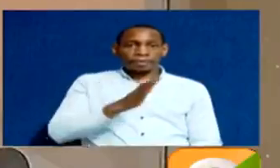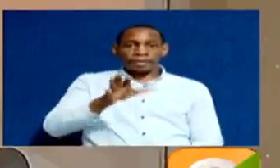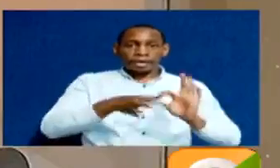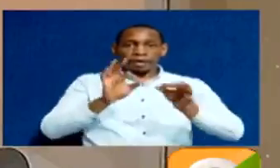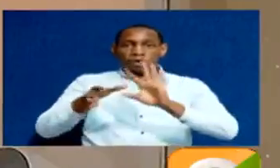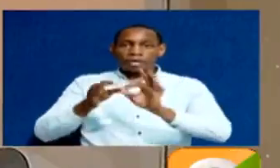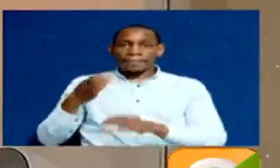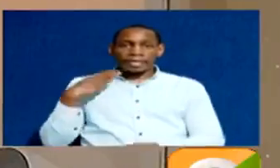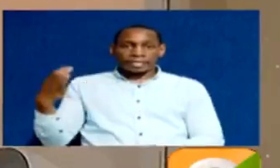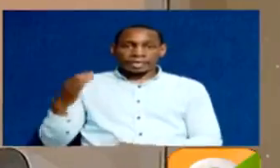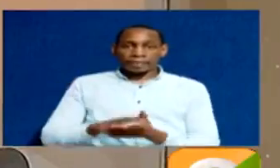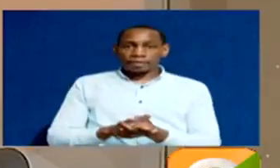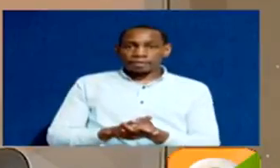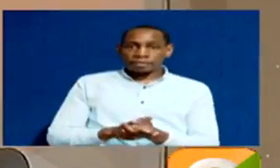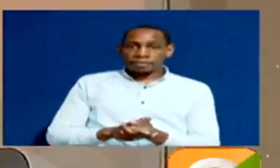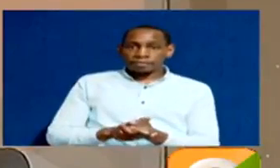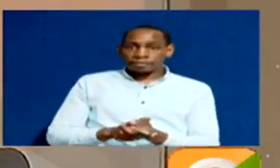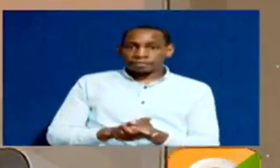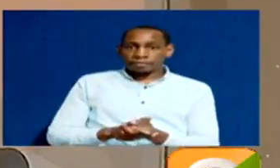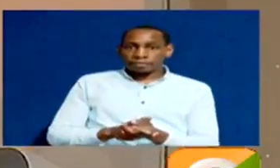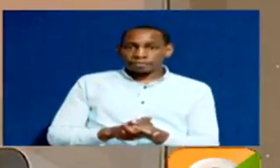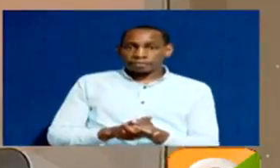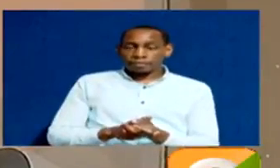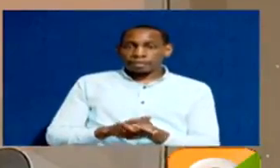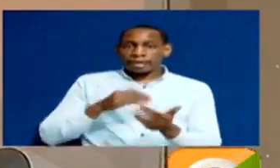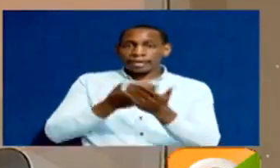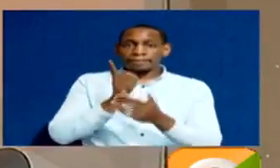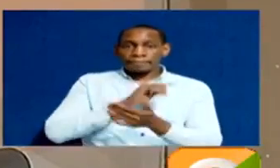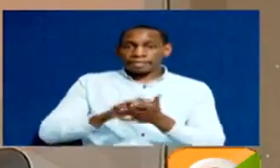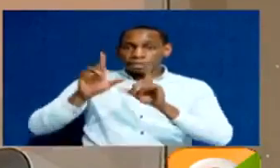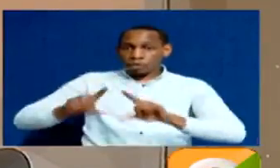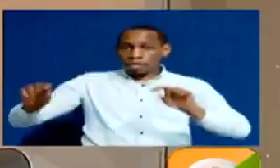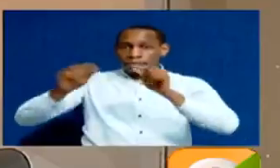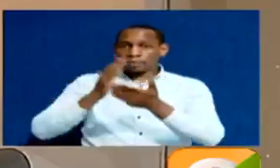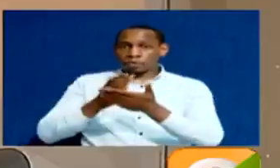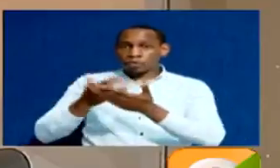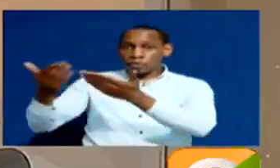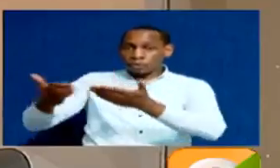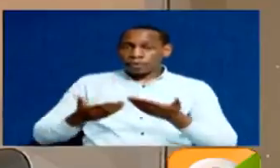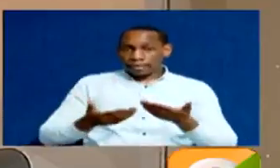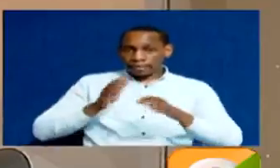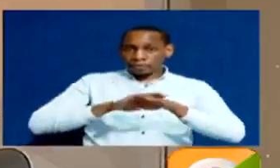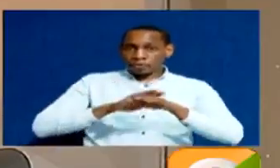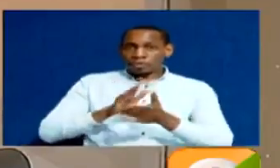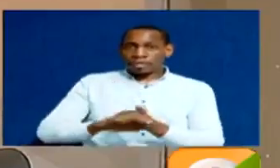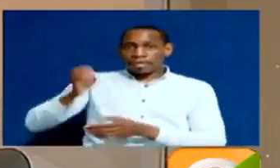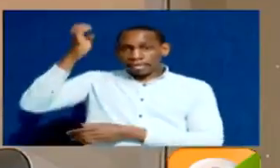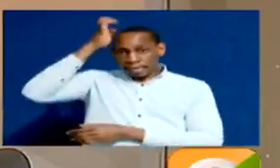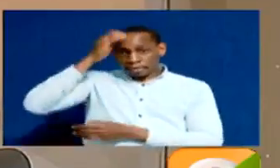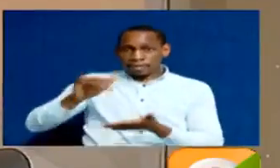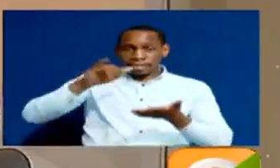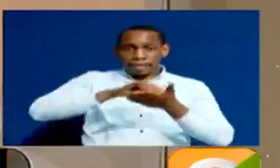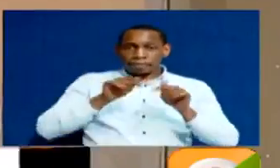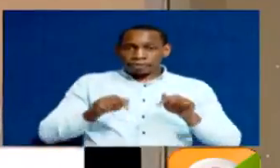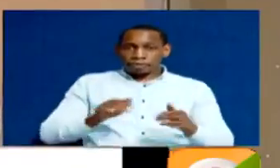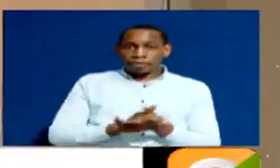Olympic champion Paris Jepchirchir arrived from Tokyo to a hero's welcome at the Eldoret airport